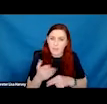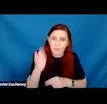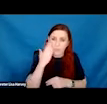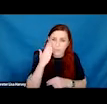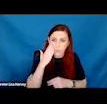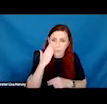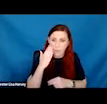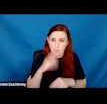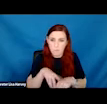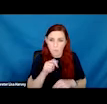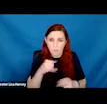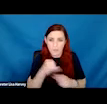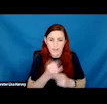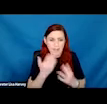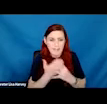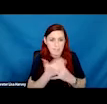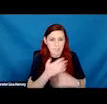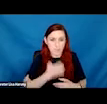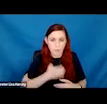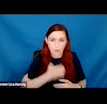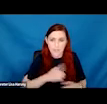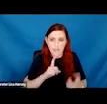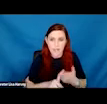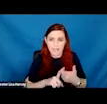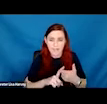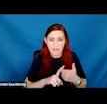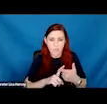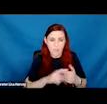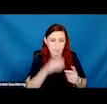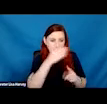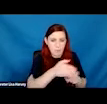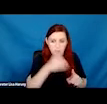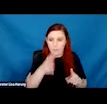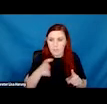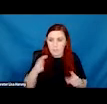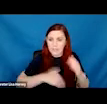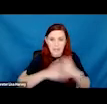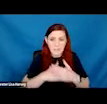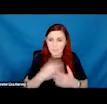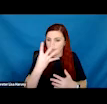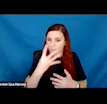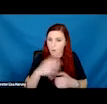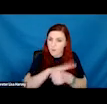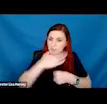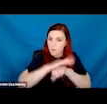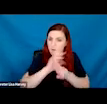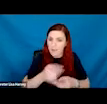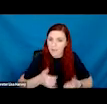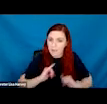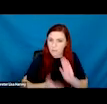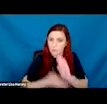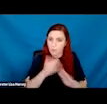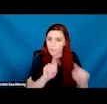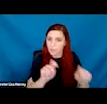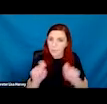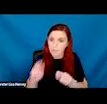accessible toilet, I was also limited to about 4 places that I could go shopping with her, because most accessible toilets are not